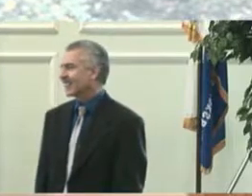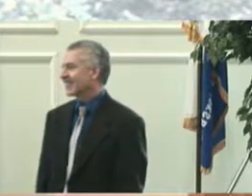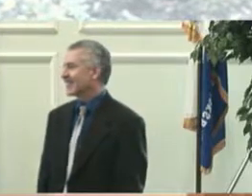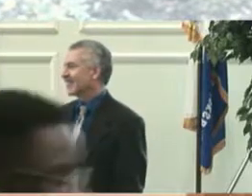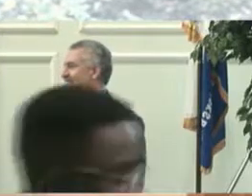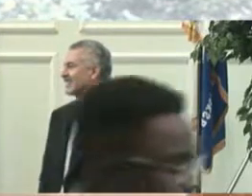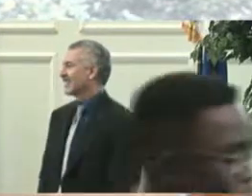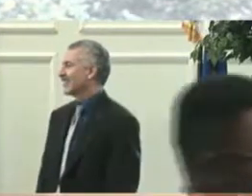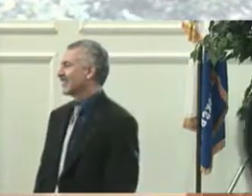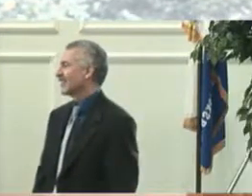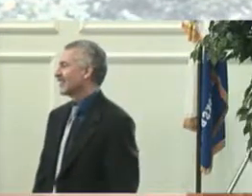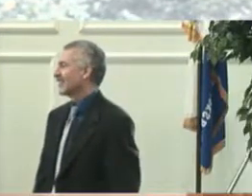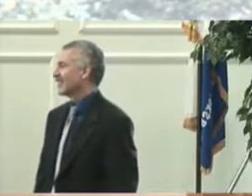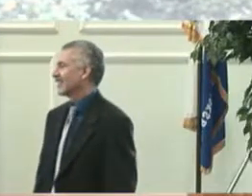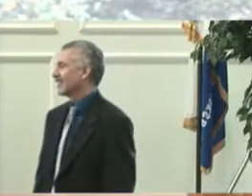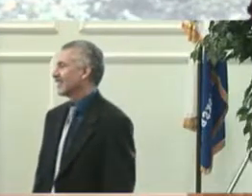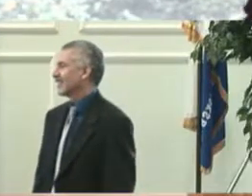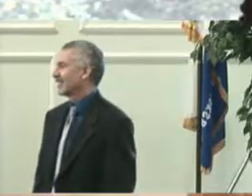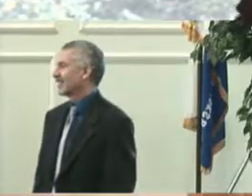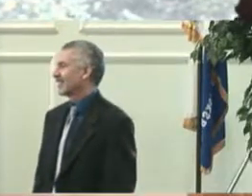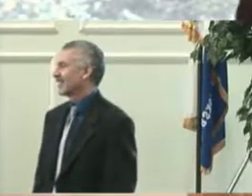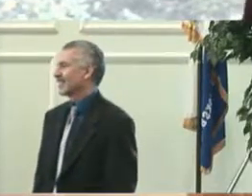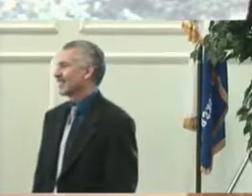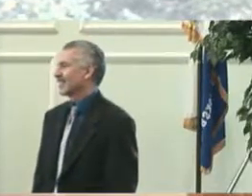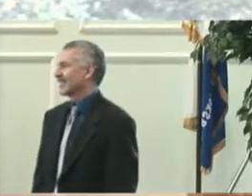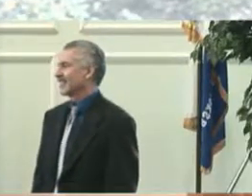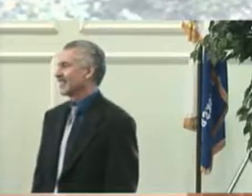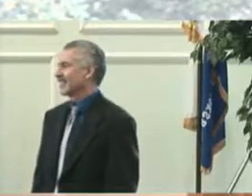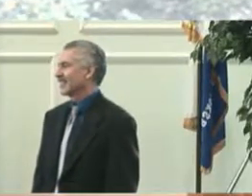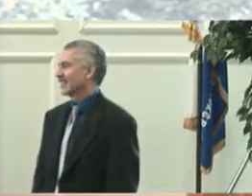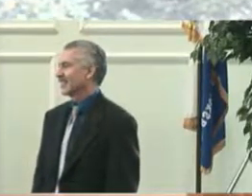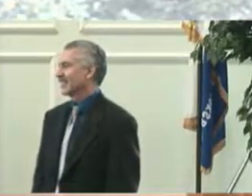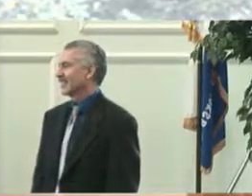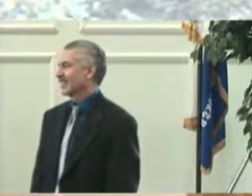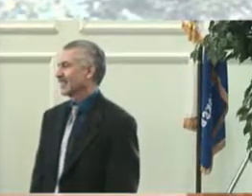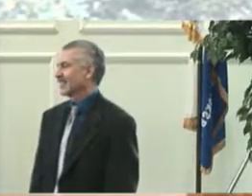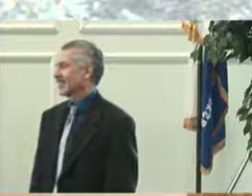So just raise your hand. They'll give you a lesson right away.